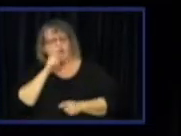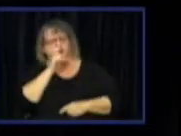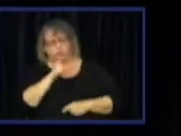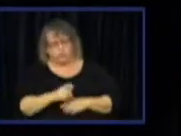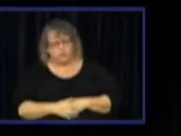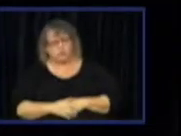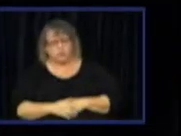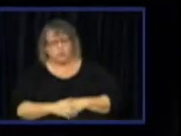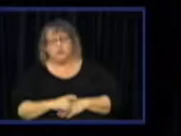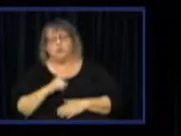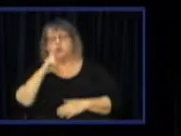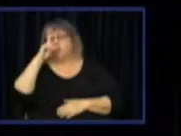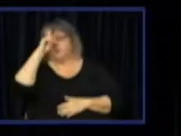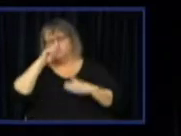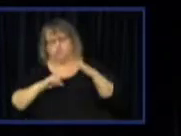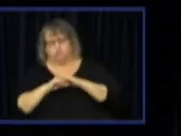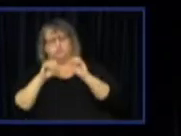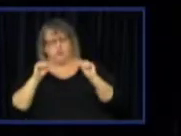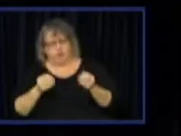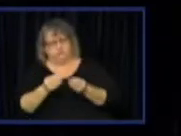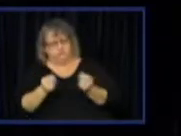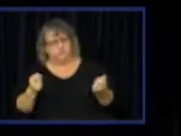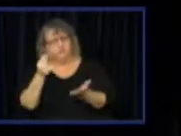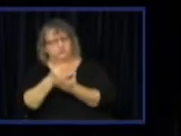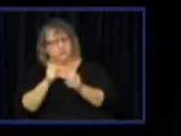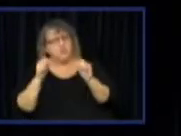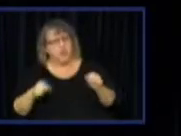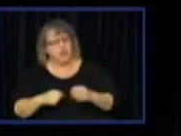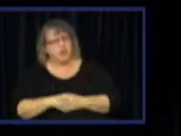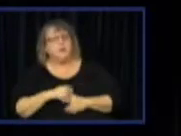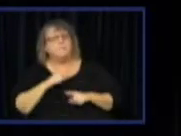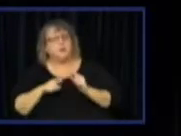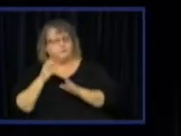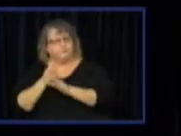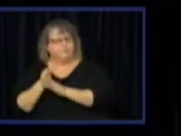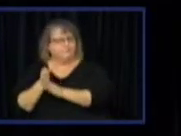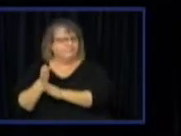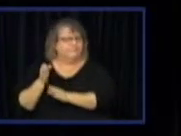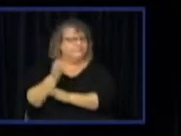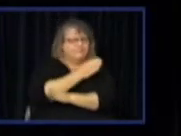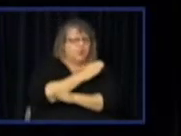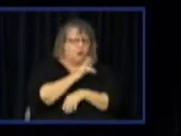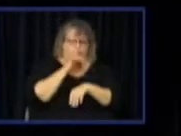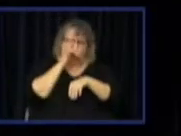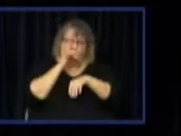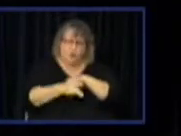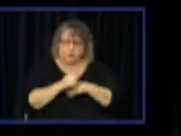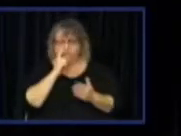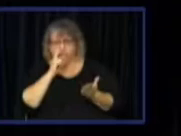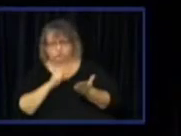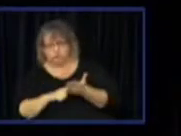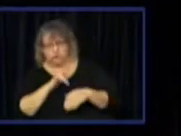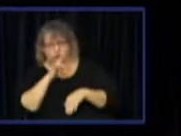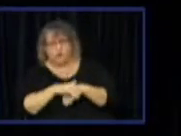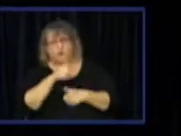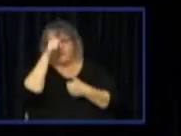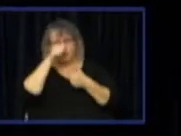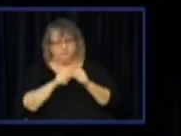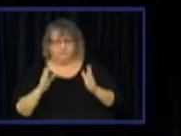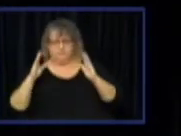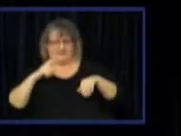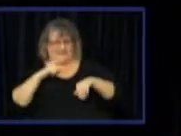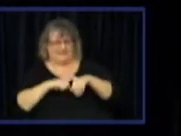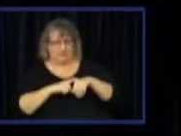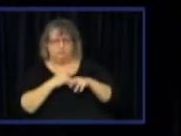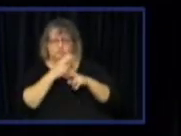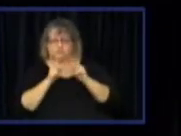anymore. Stroke is now a treatable condition, but it has to be treated very, very quickly. The time window for treatment is just a